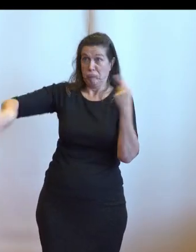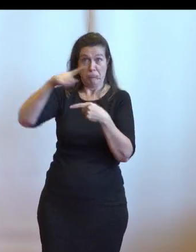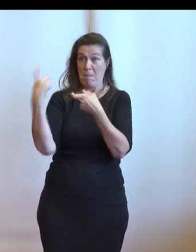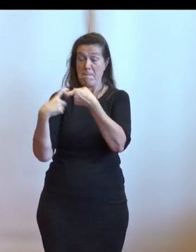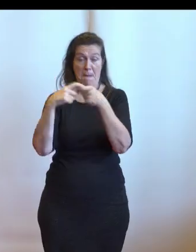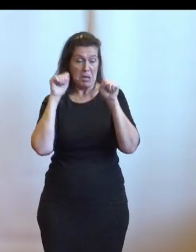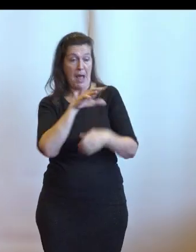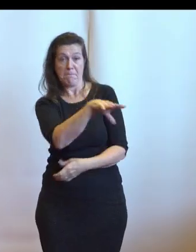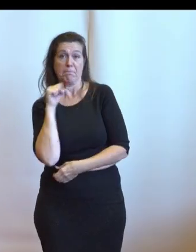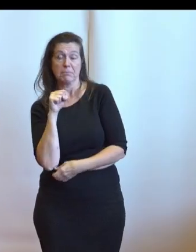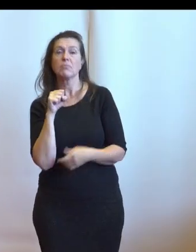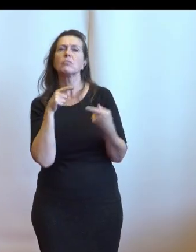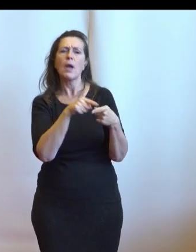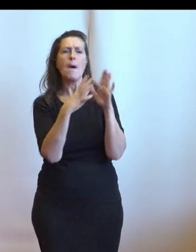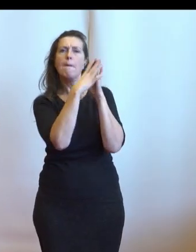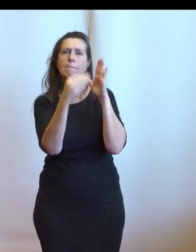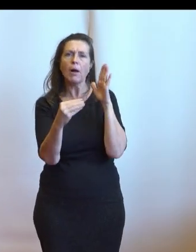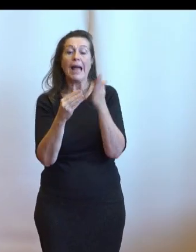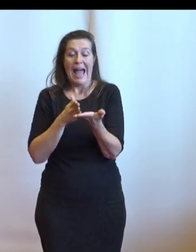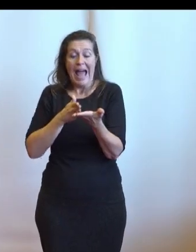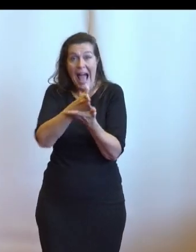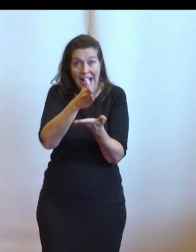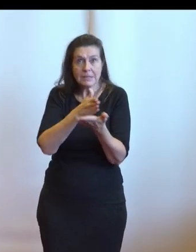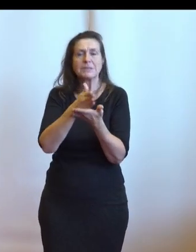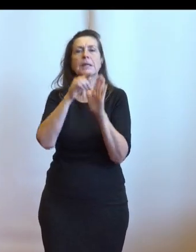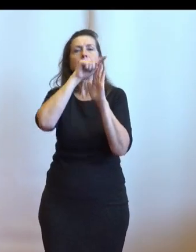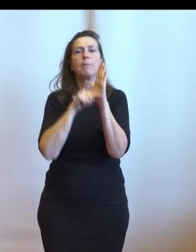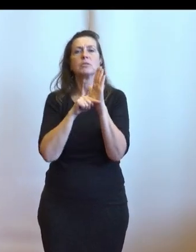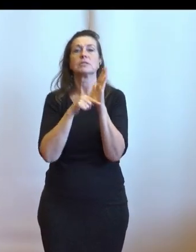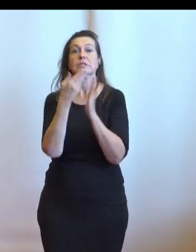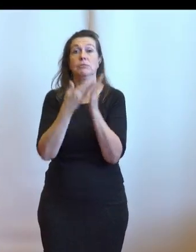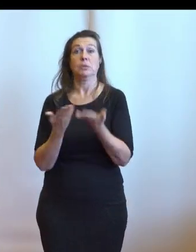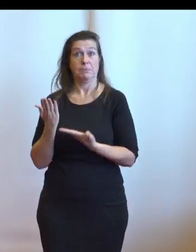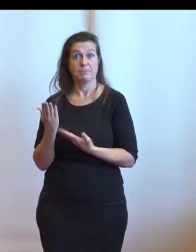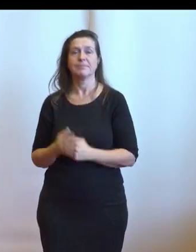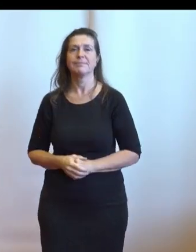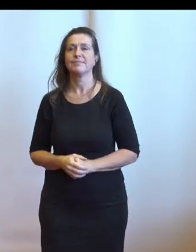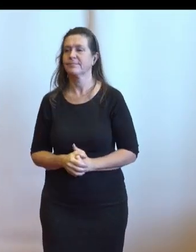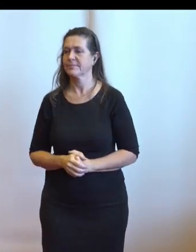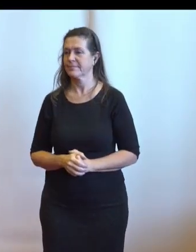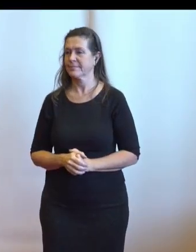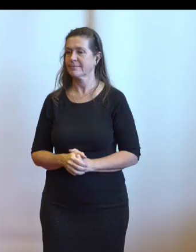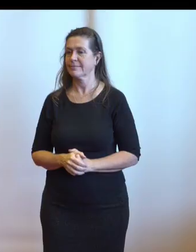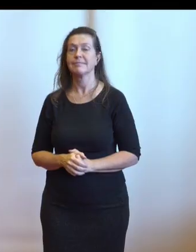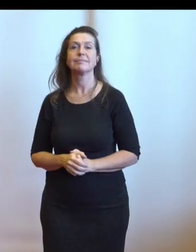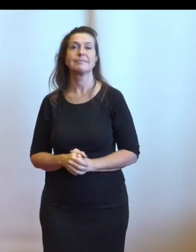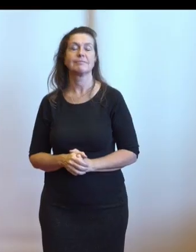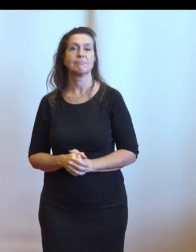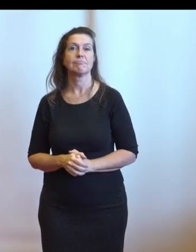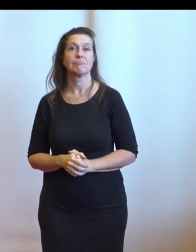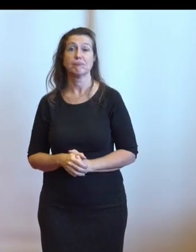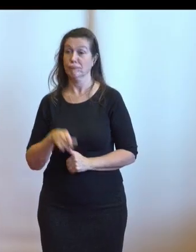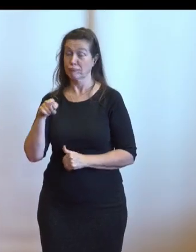a model ICT accessibility policy report. It's this one. You find it